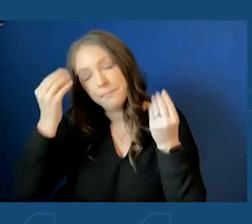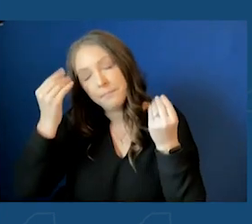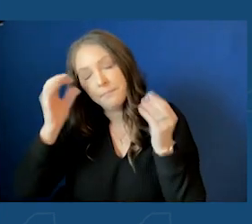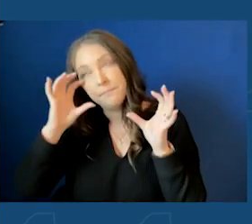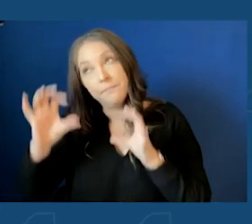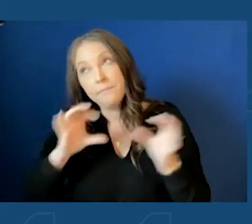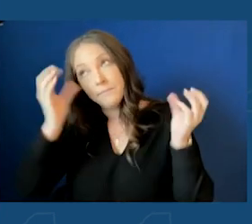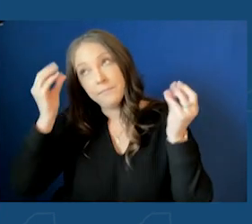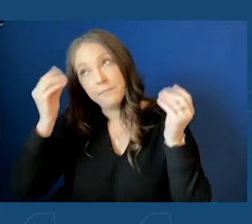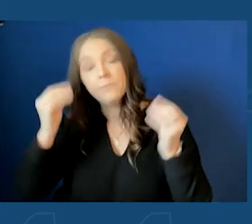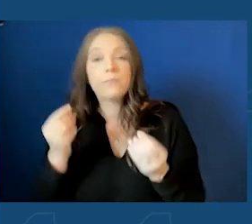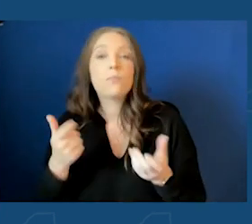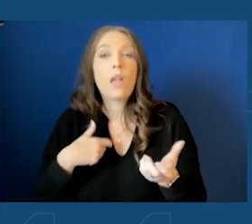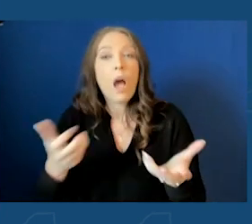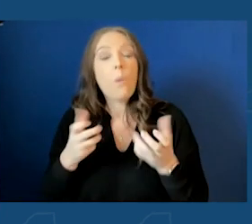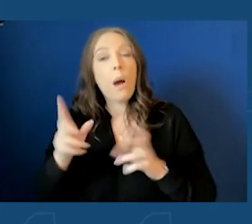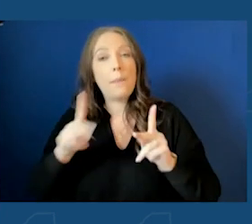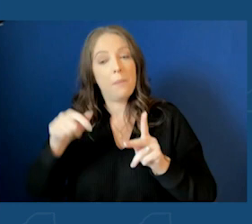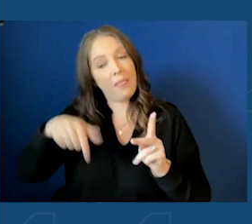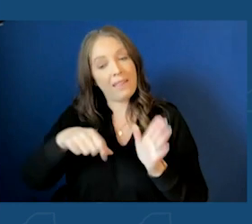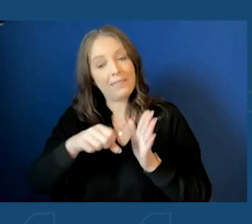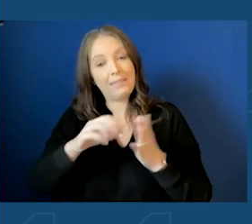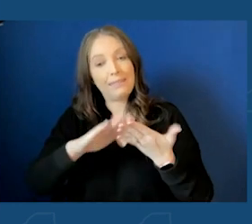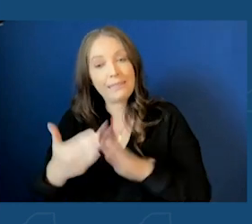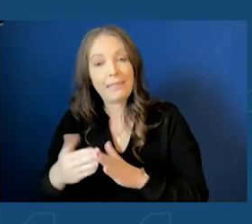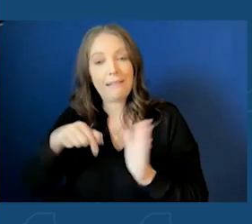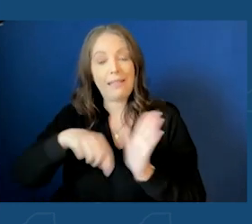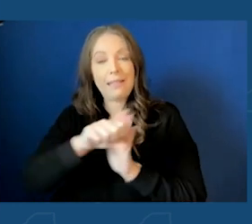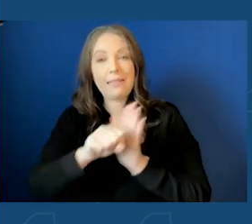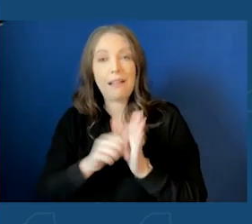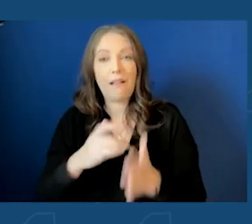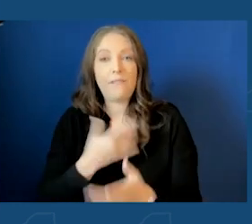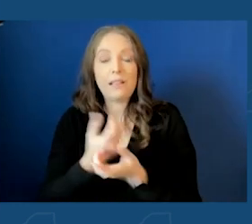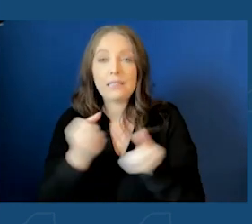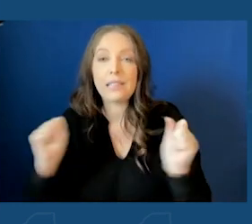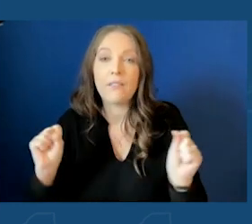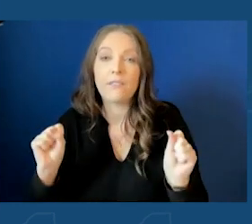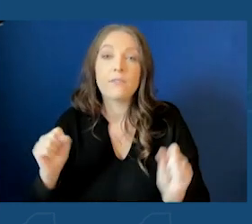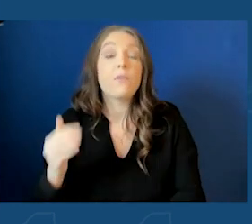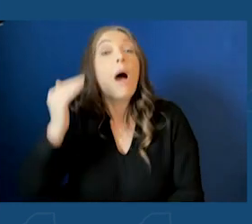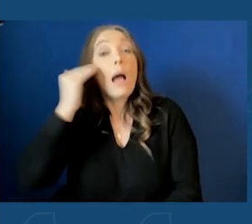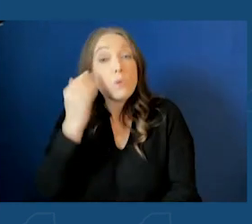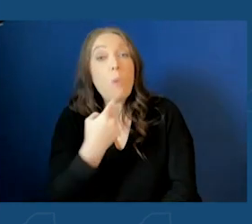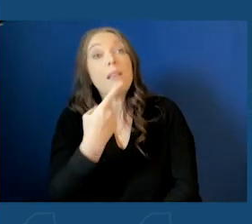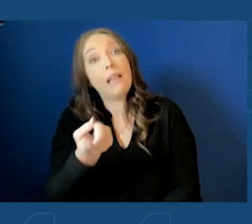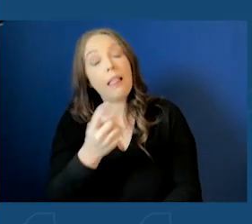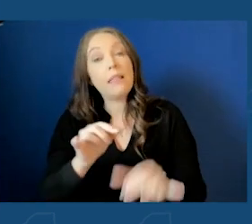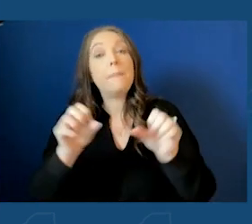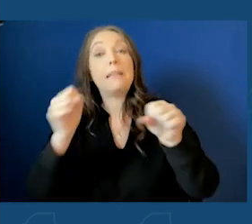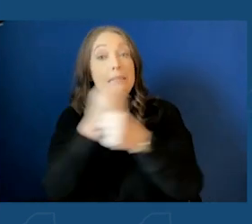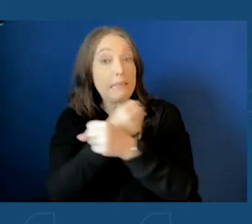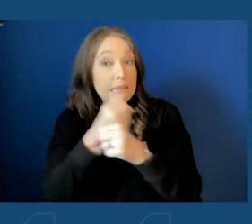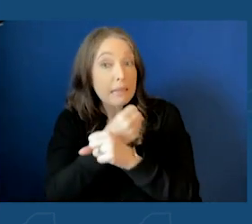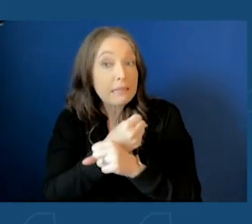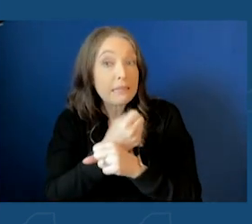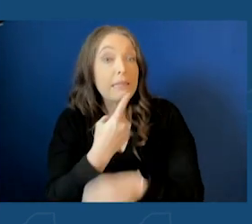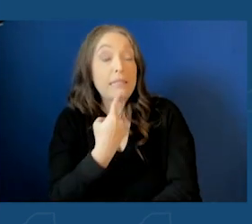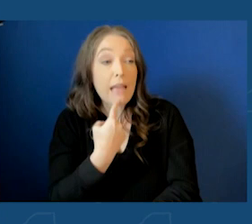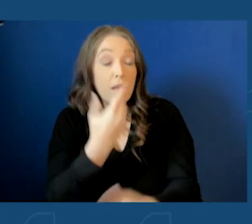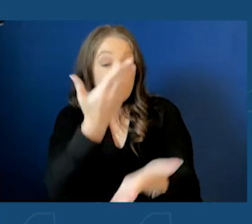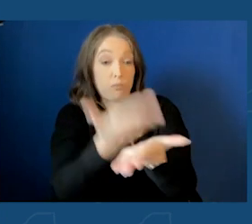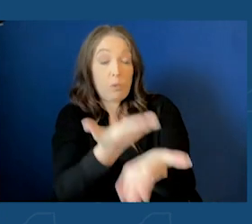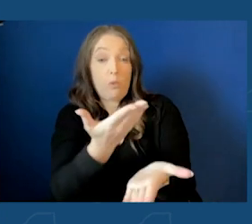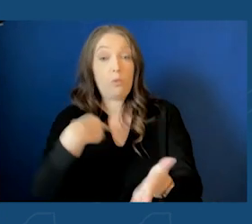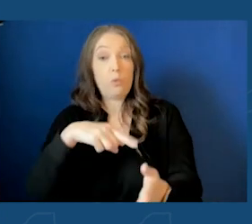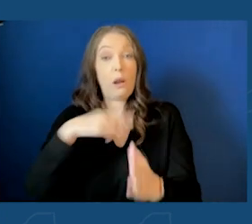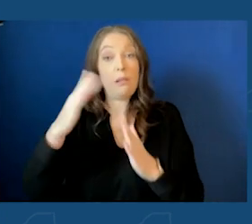state, feel safer. I know that telling them that statistically we are the safest big city in America. When people say they're